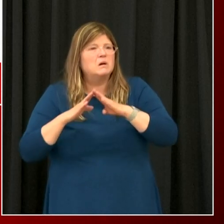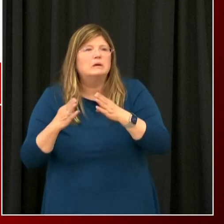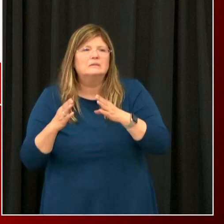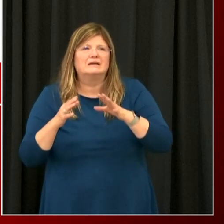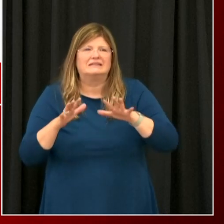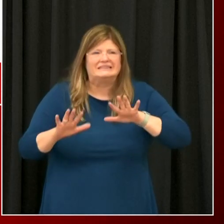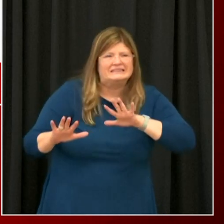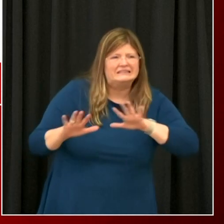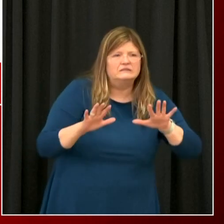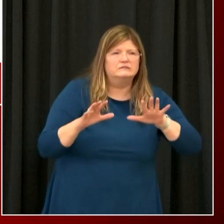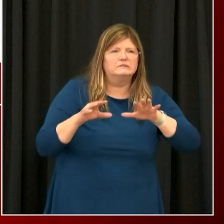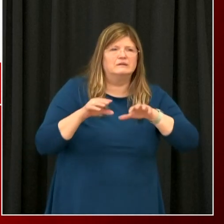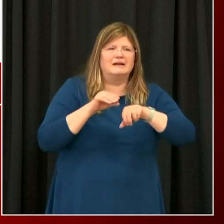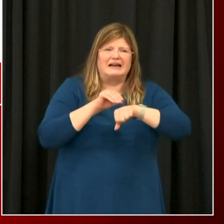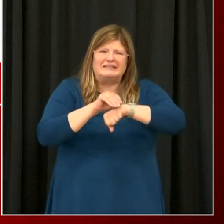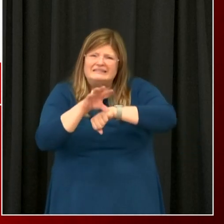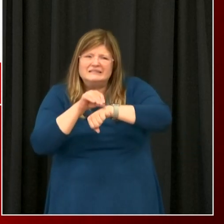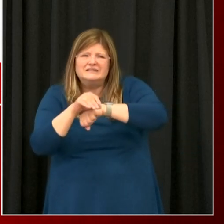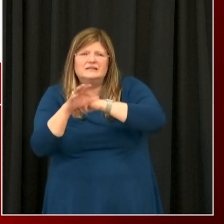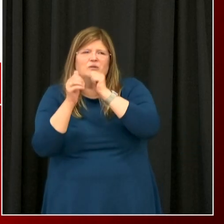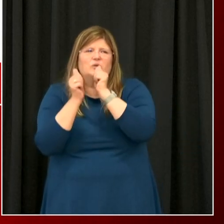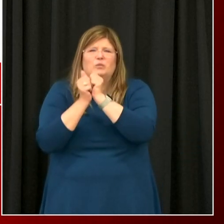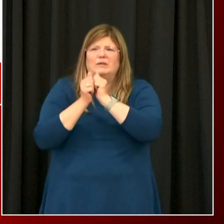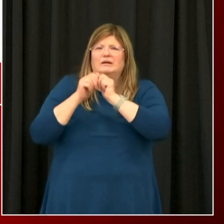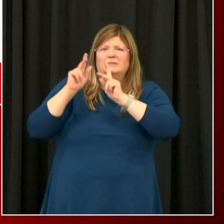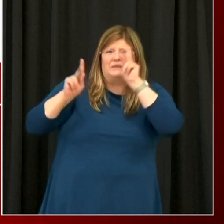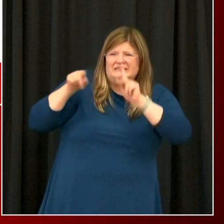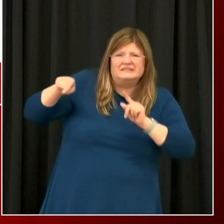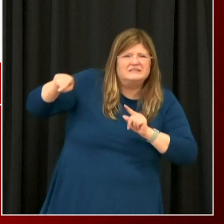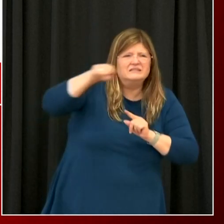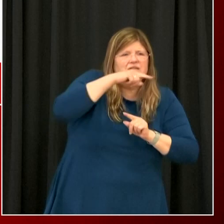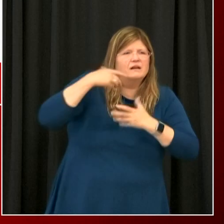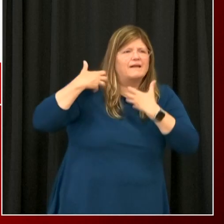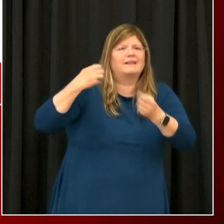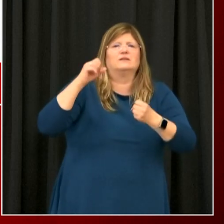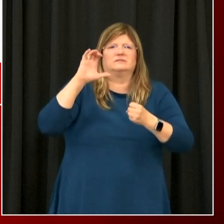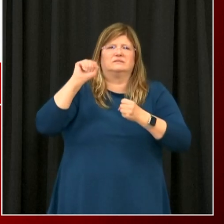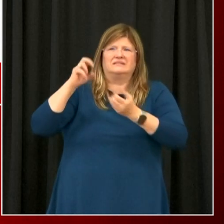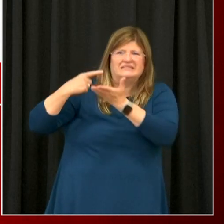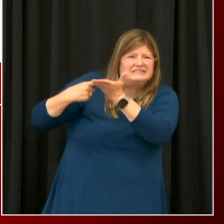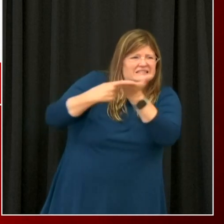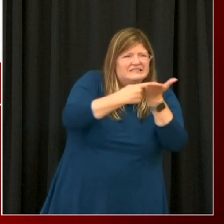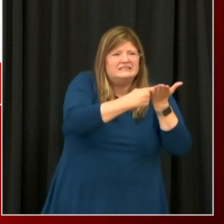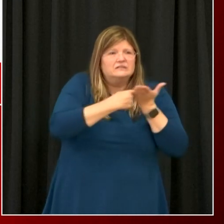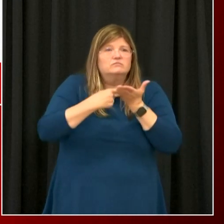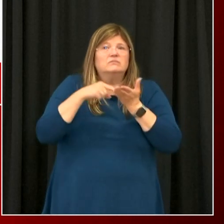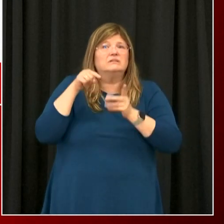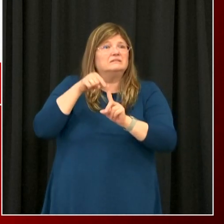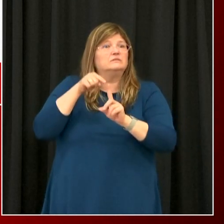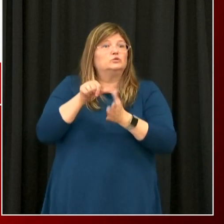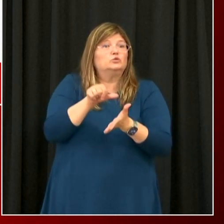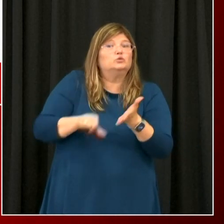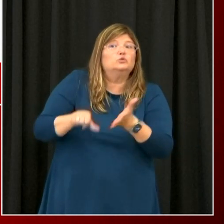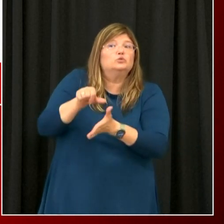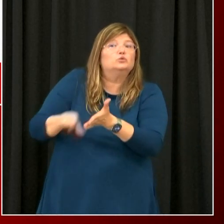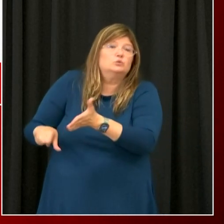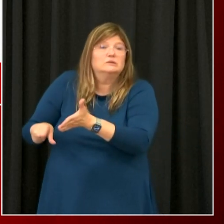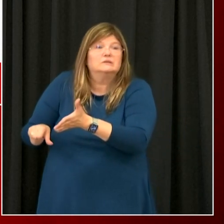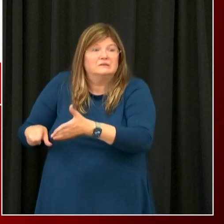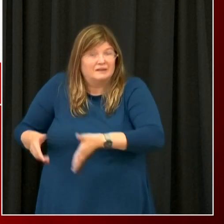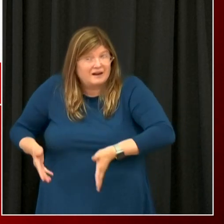rather with the healthcare system around allowing elective surgeries in the inpatient environment